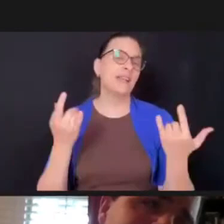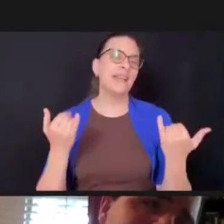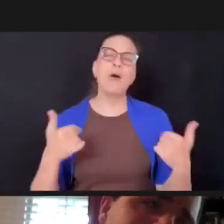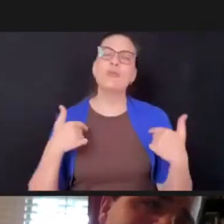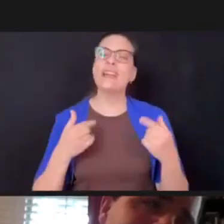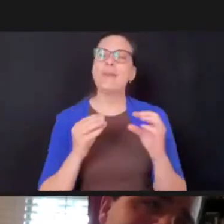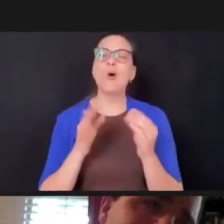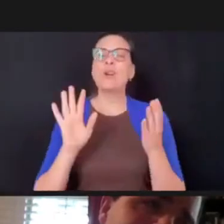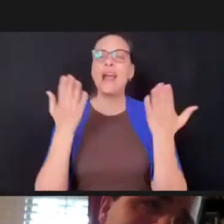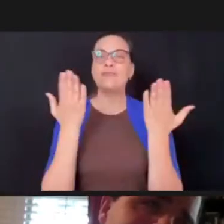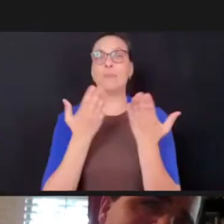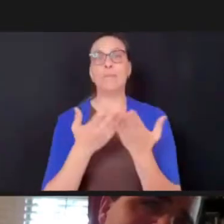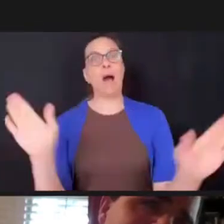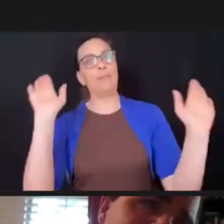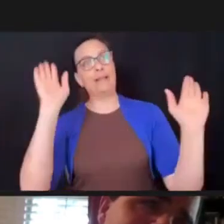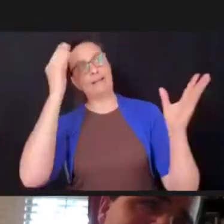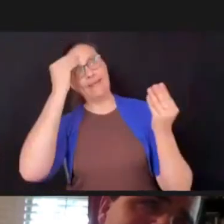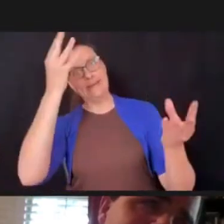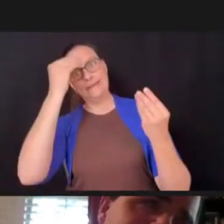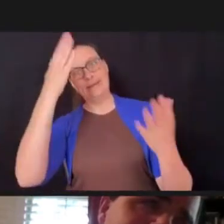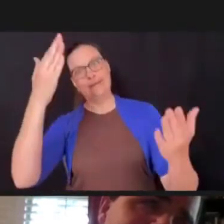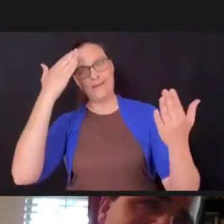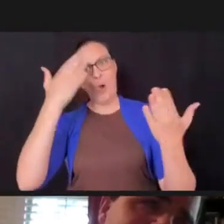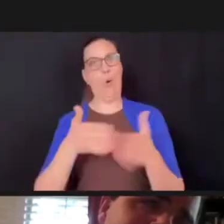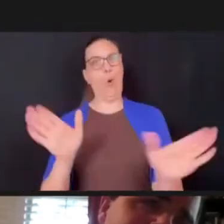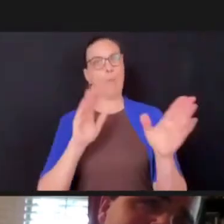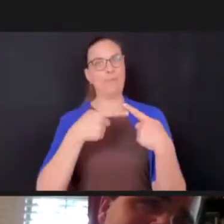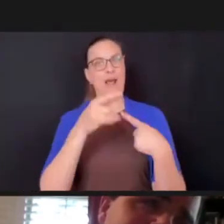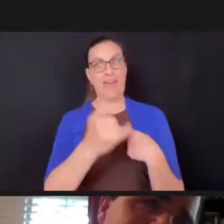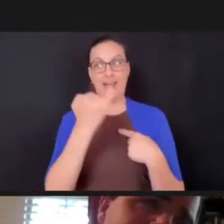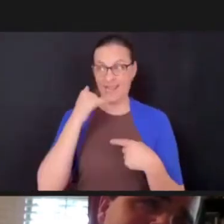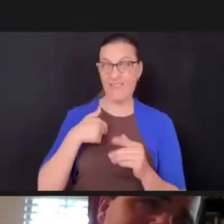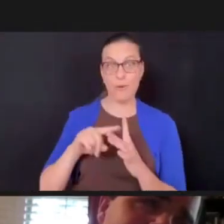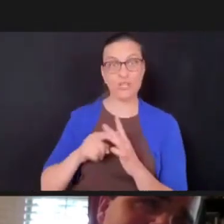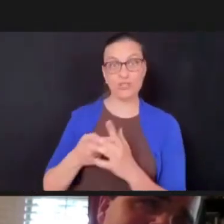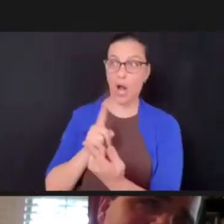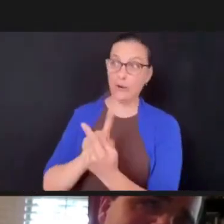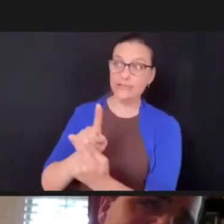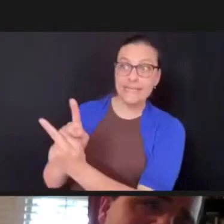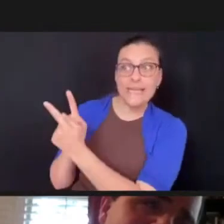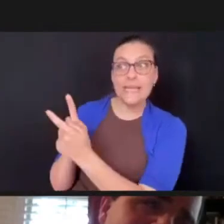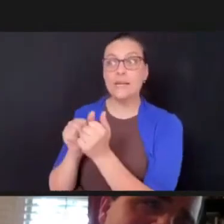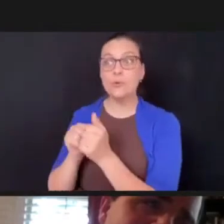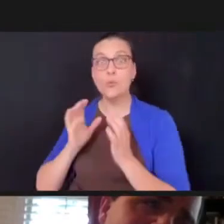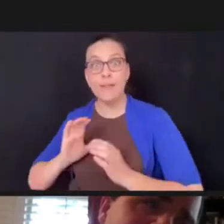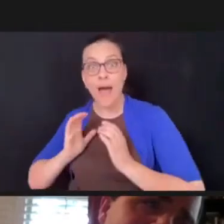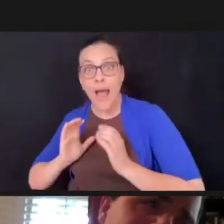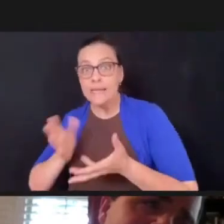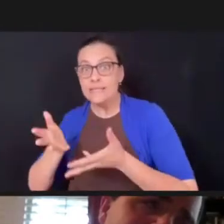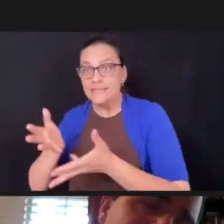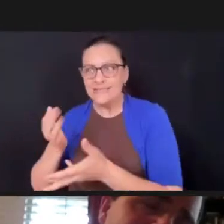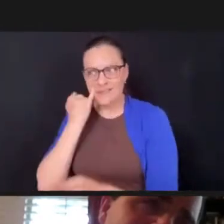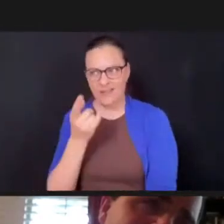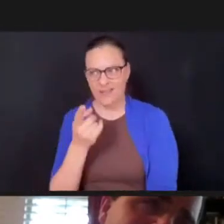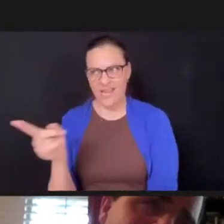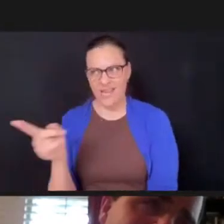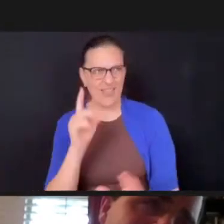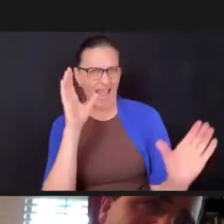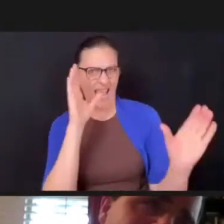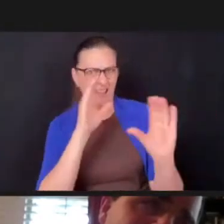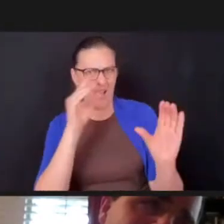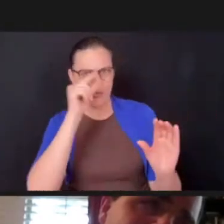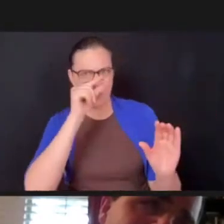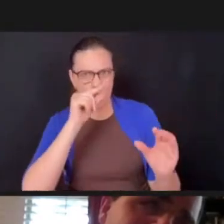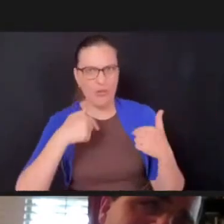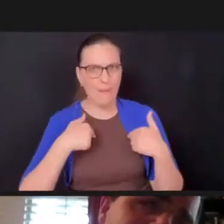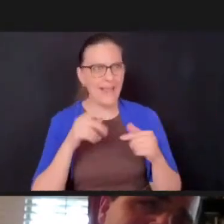about it, if I were to start seeing clients, if you Google me, if you look at my Twitter, it's out there.